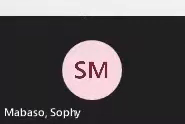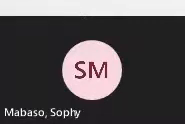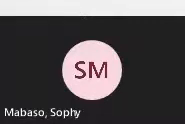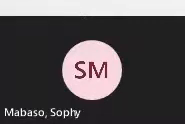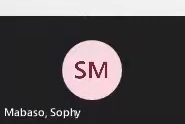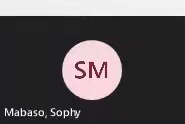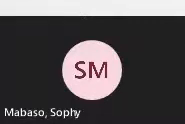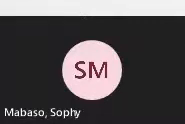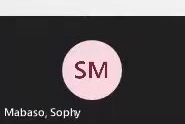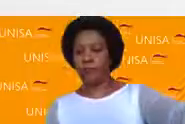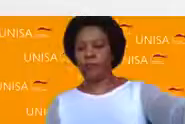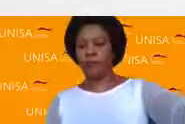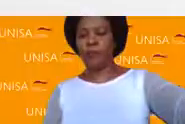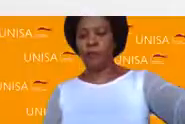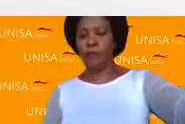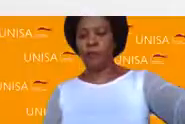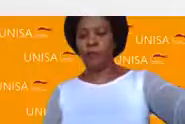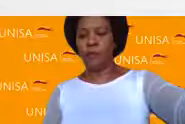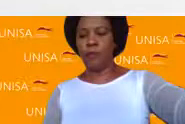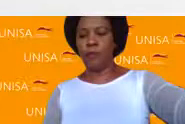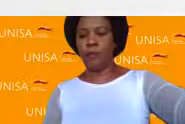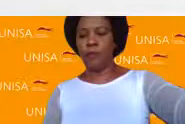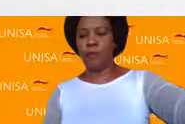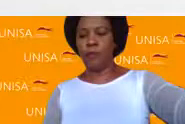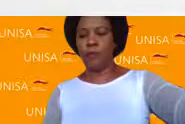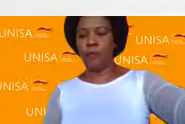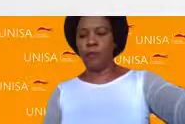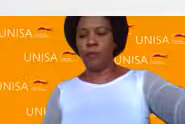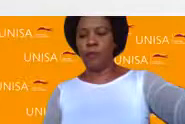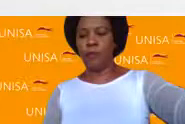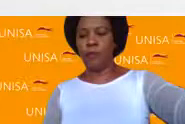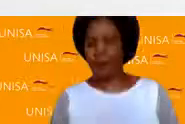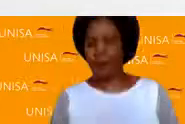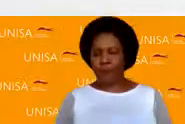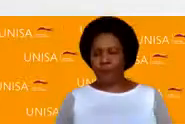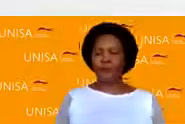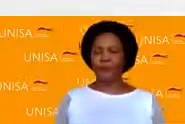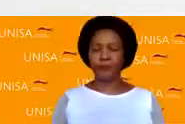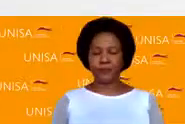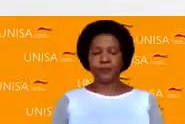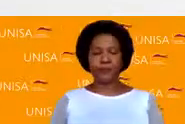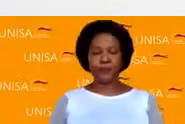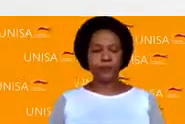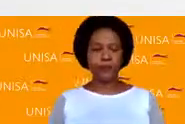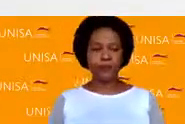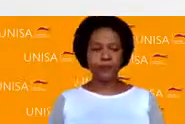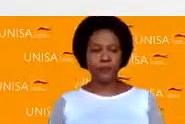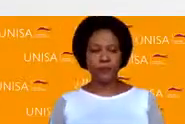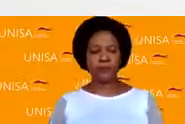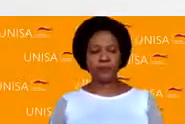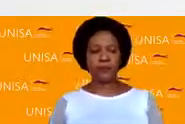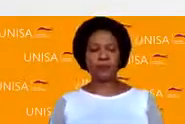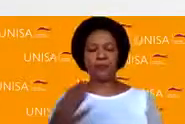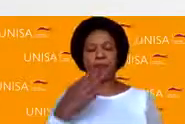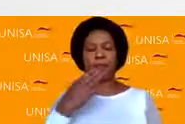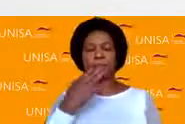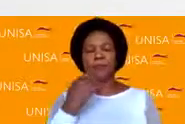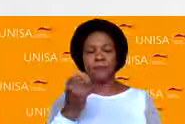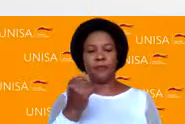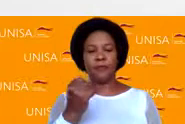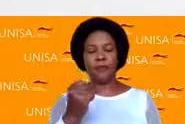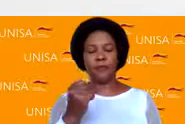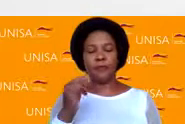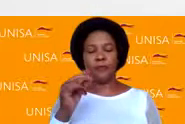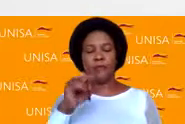not listed, or not registered for yet, please visit myUnisa and you can go to